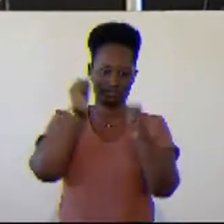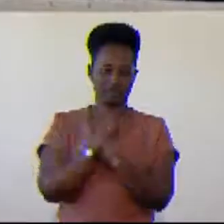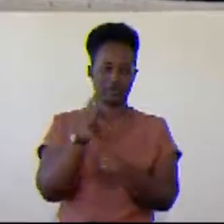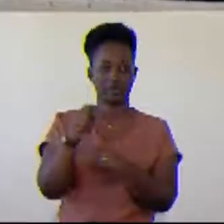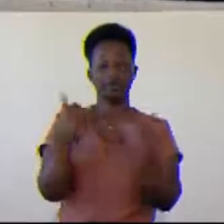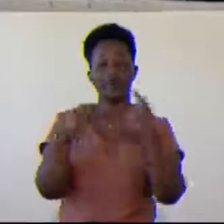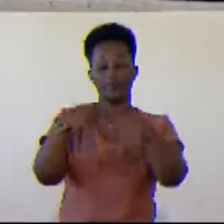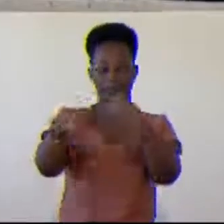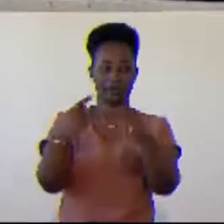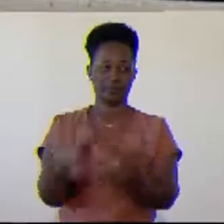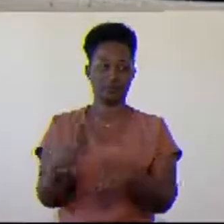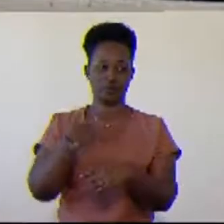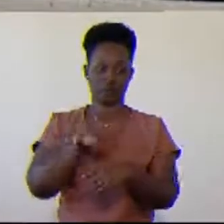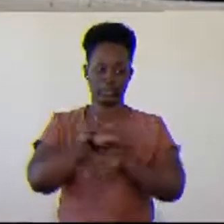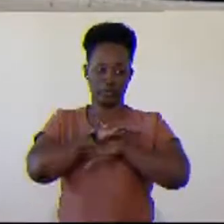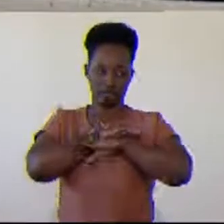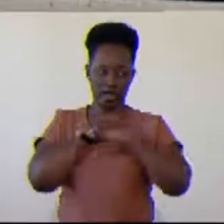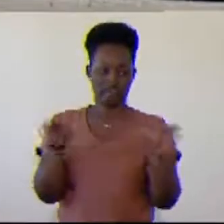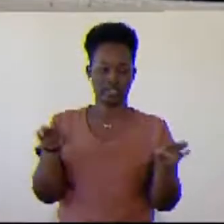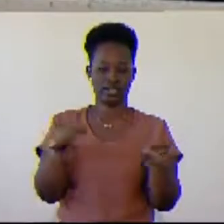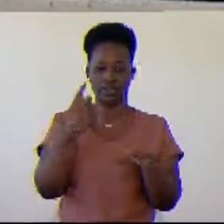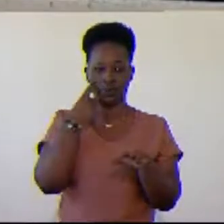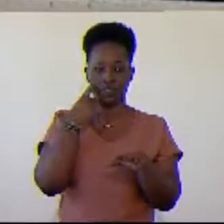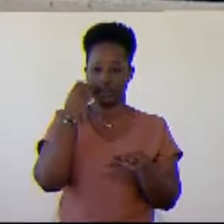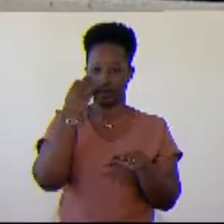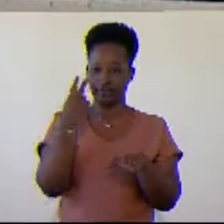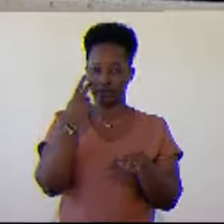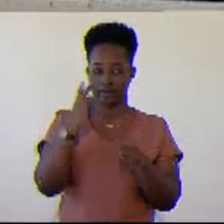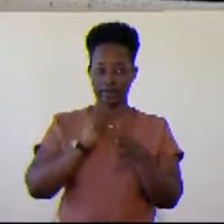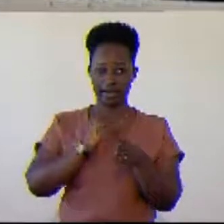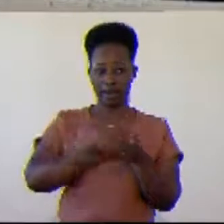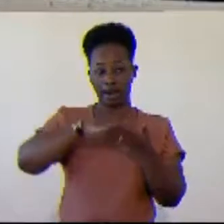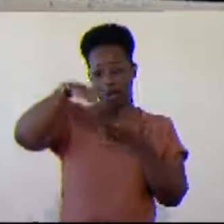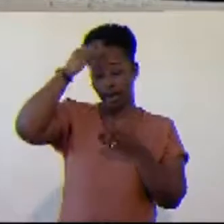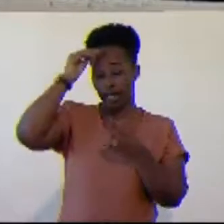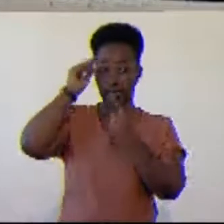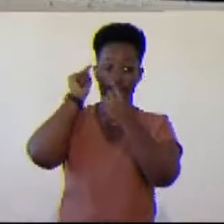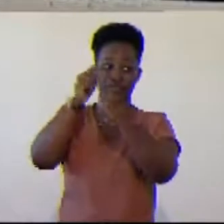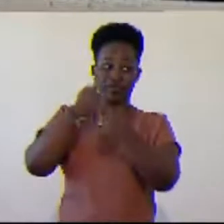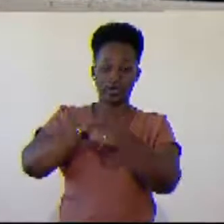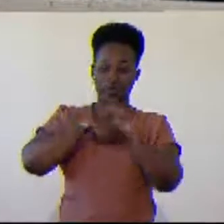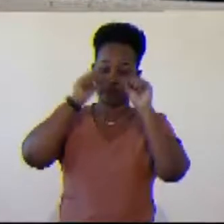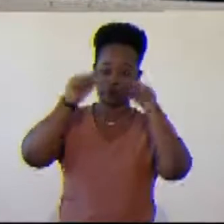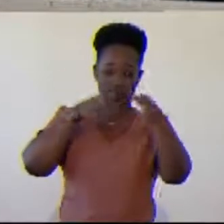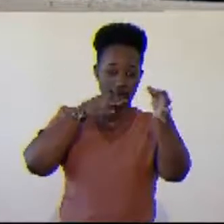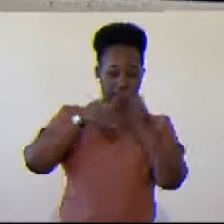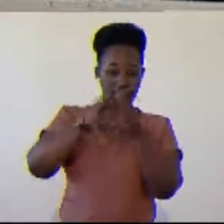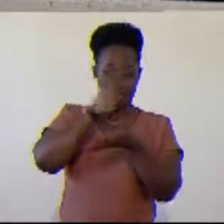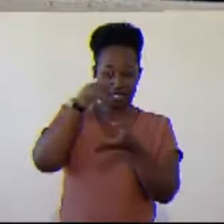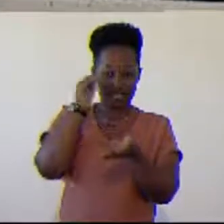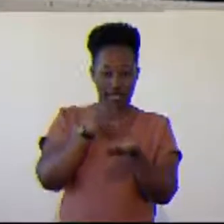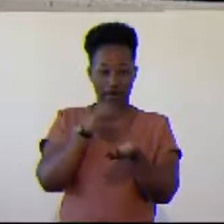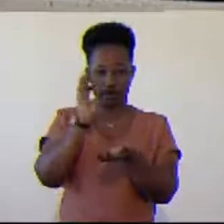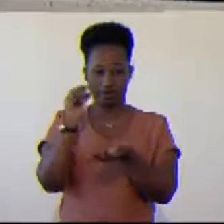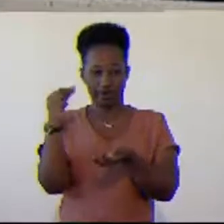let's continue. We are done with that. Again, if you come to our learning objectives, have we been able to determine center of gravity of a regular